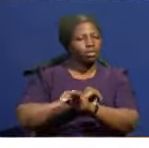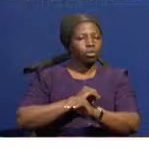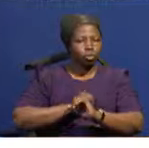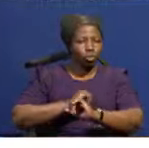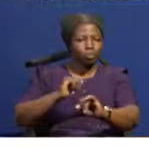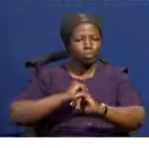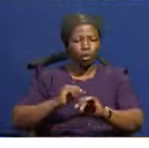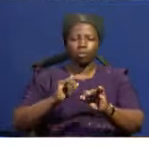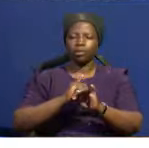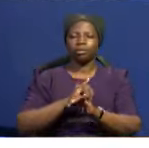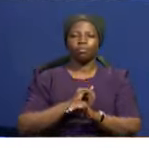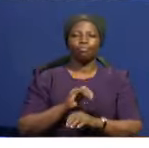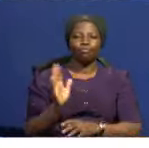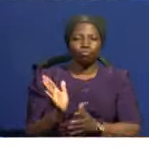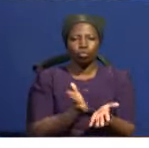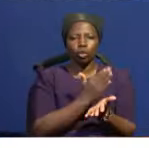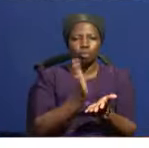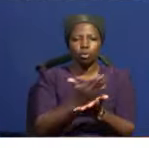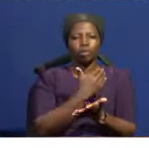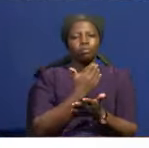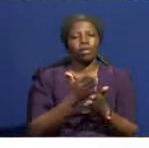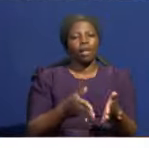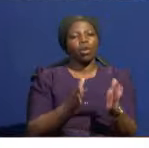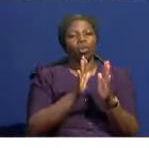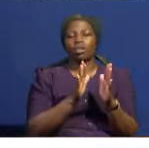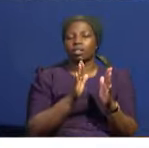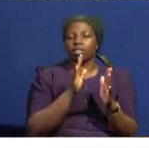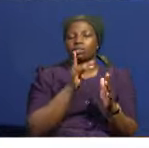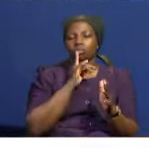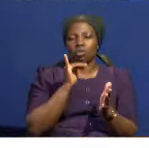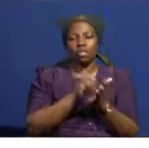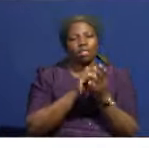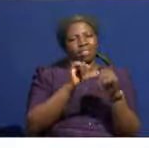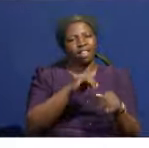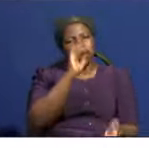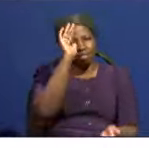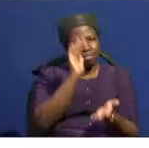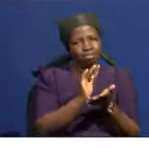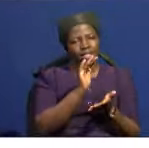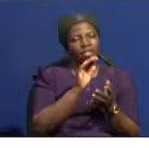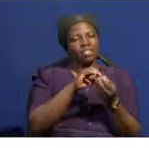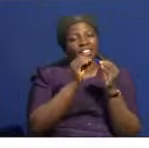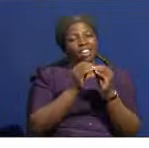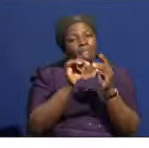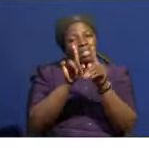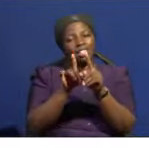decongest them, but also they also feel that they have reformed.